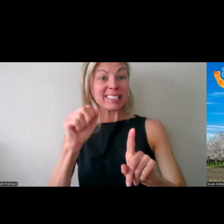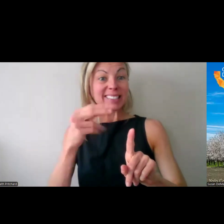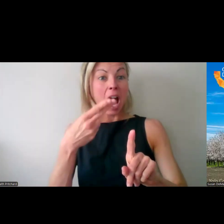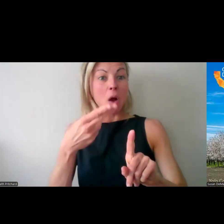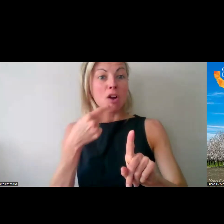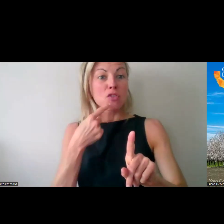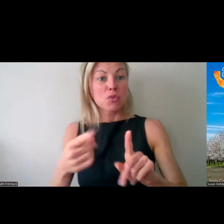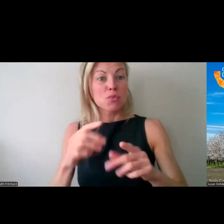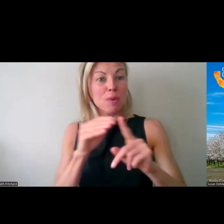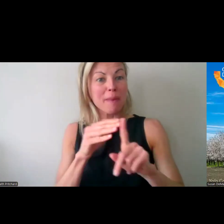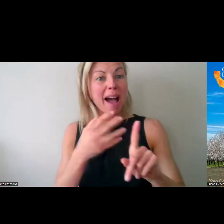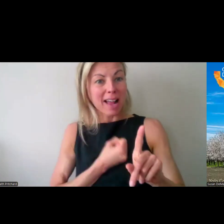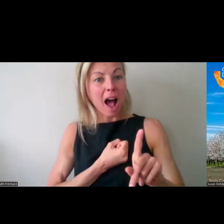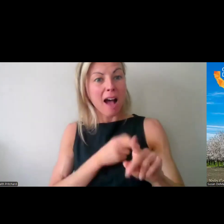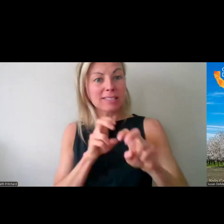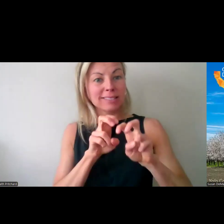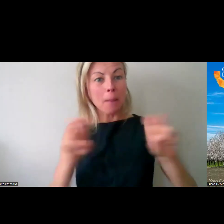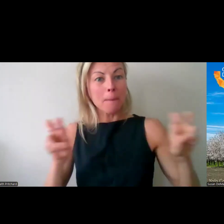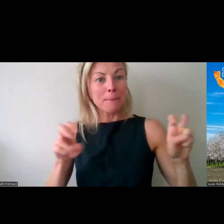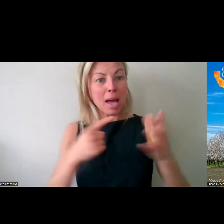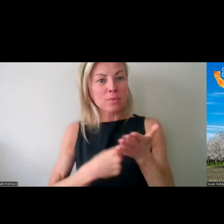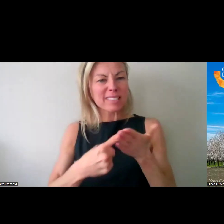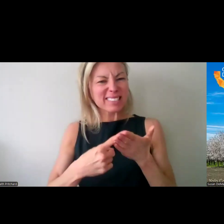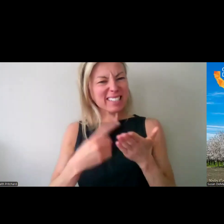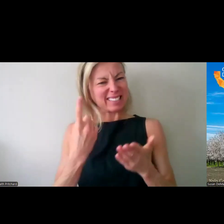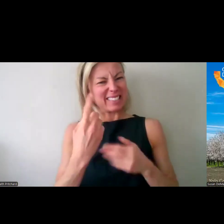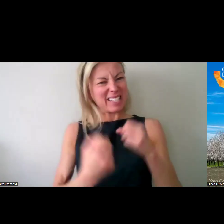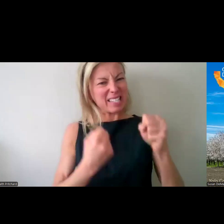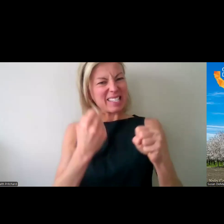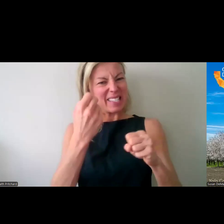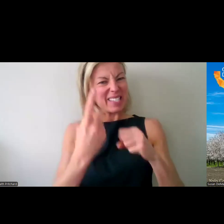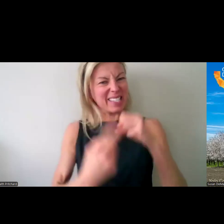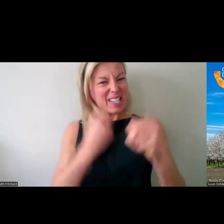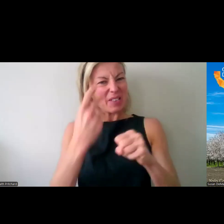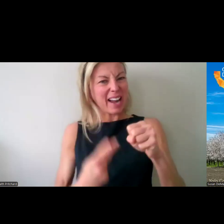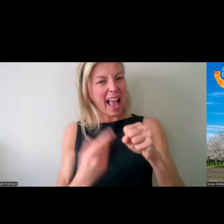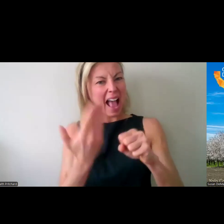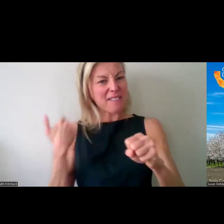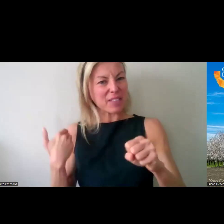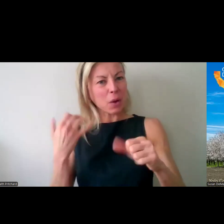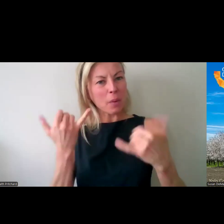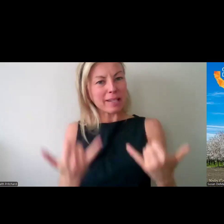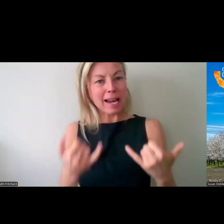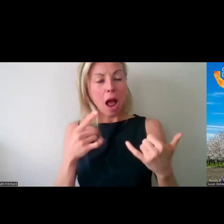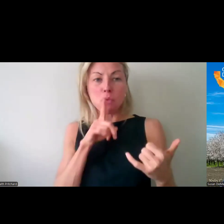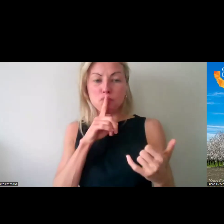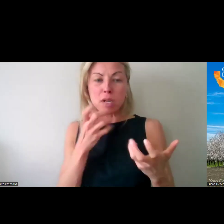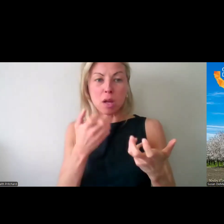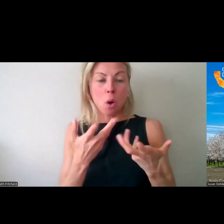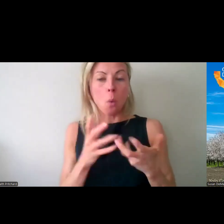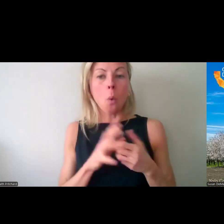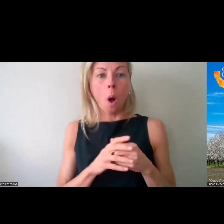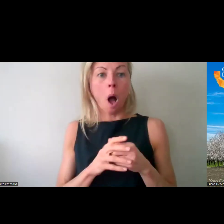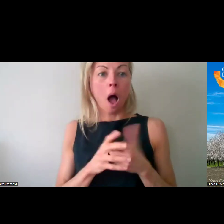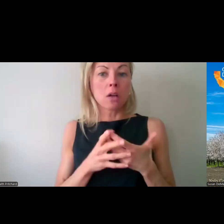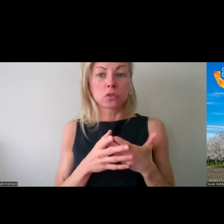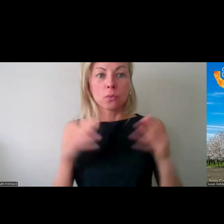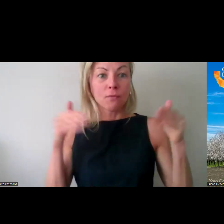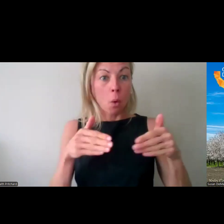discussions from about a year and a half ago now, and how we want to really lean into that in the